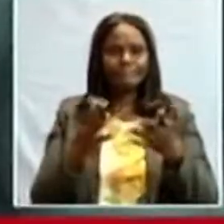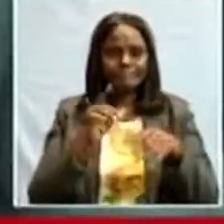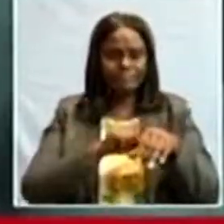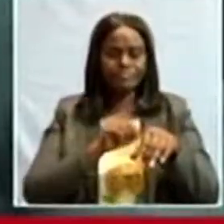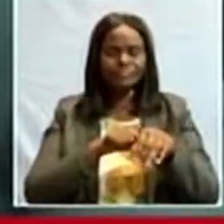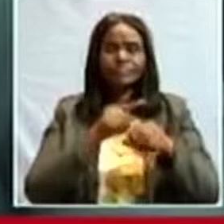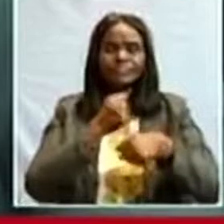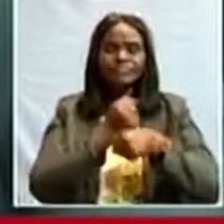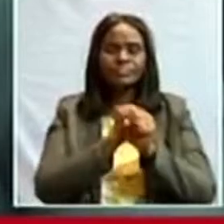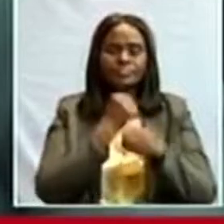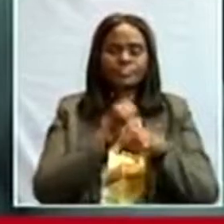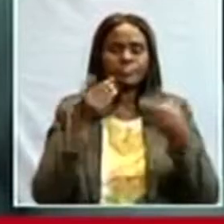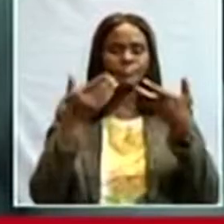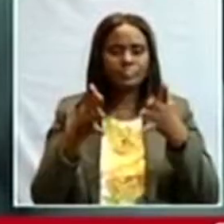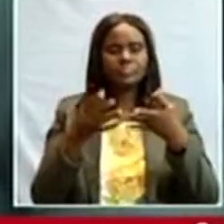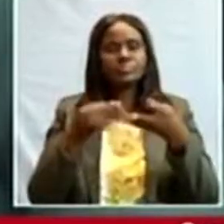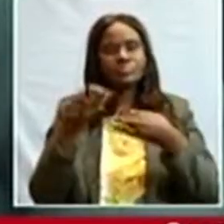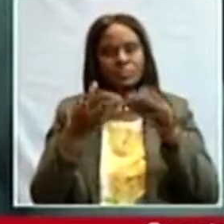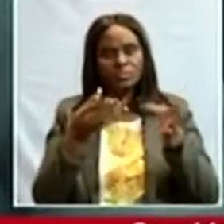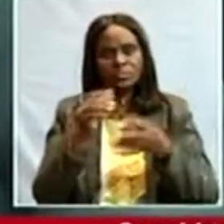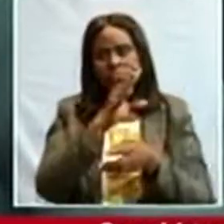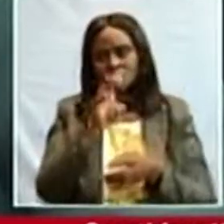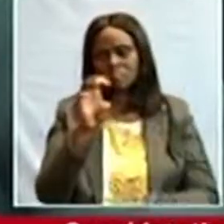generating a waste for expenditure of